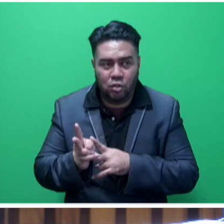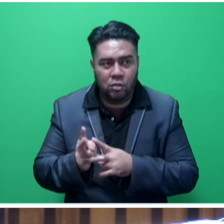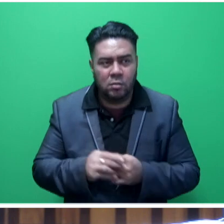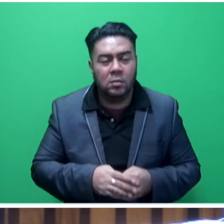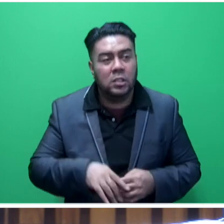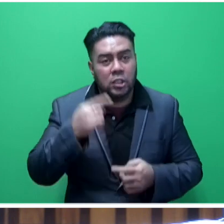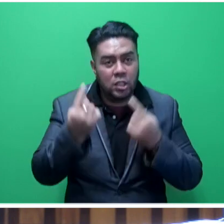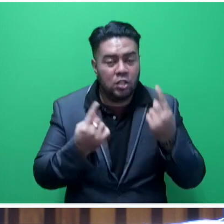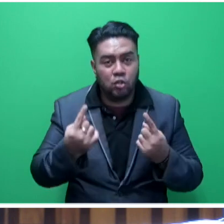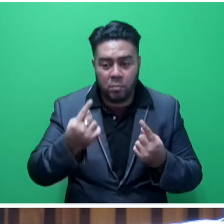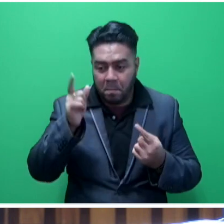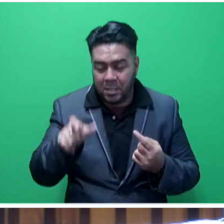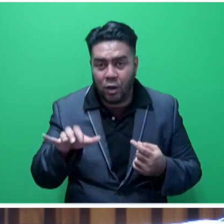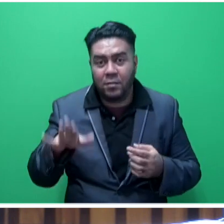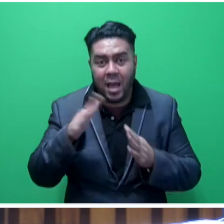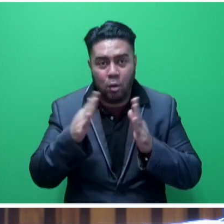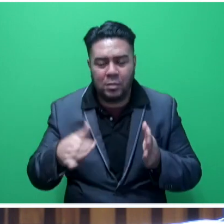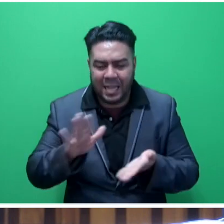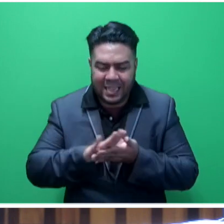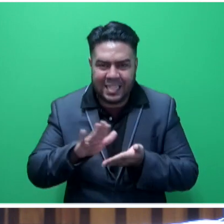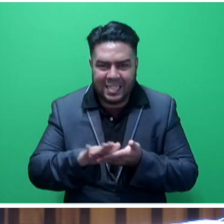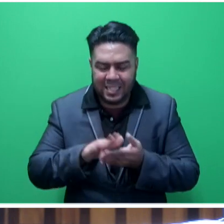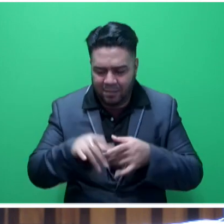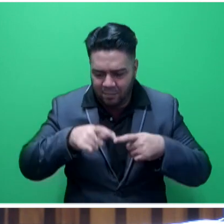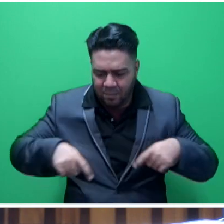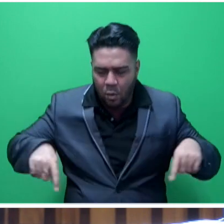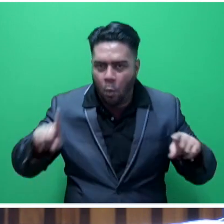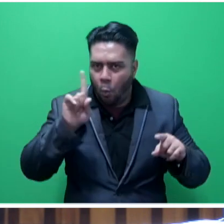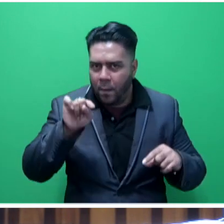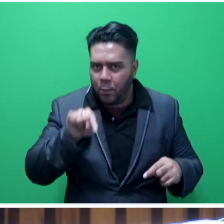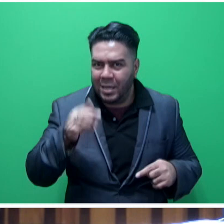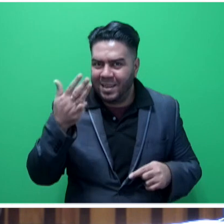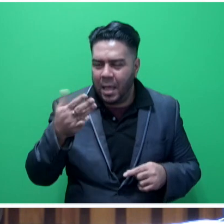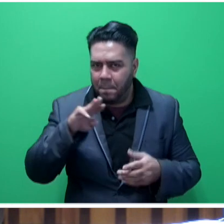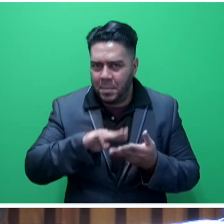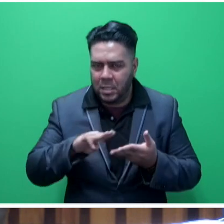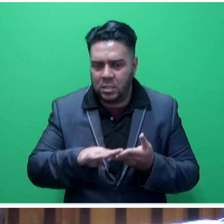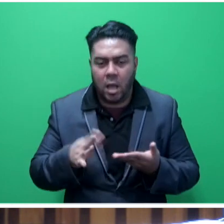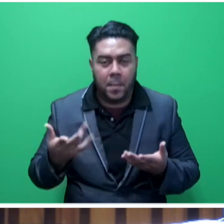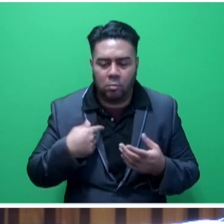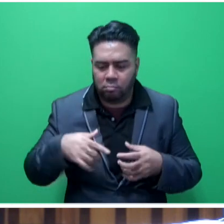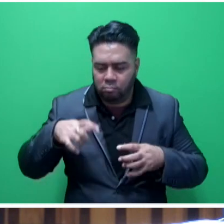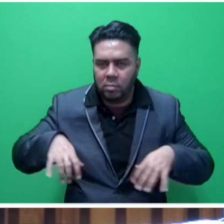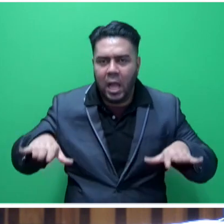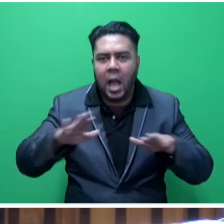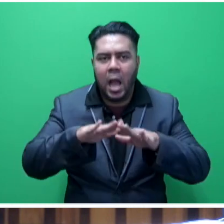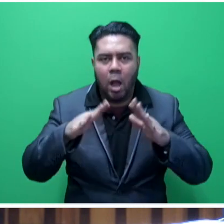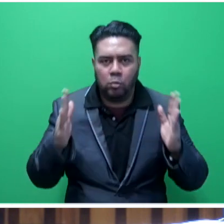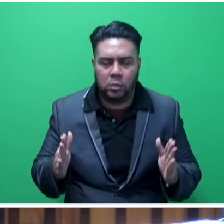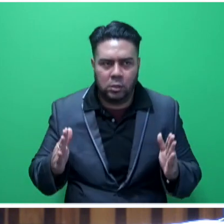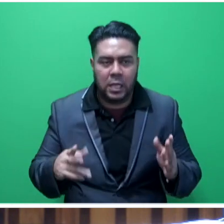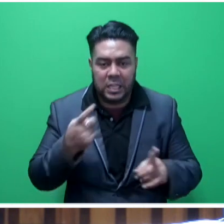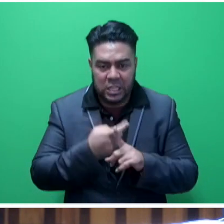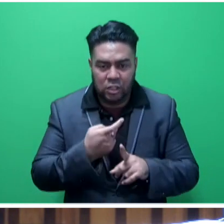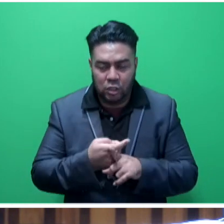of a house shall be responsible for cleaning an area within a radius of 1.9 meters around his or her dwelling house, kitchen,